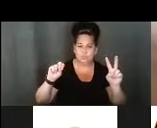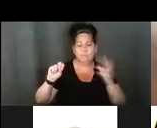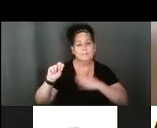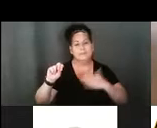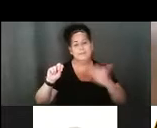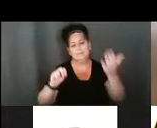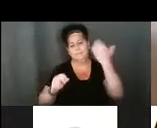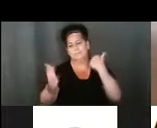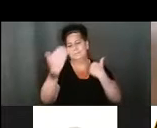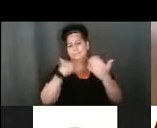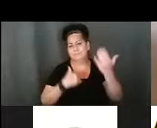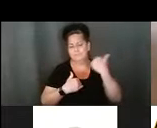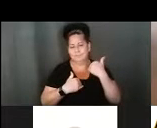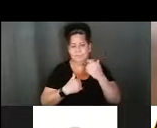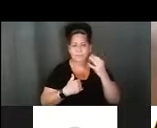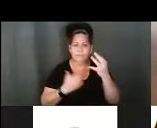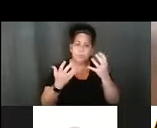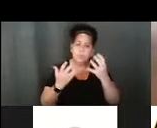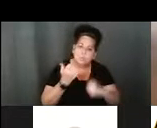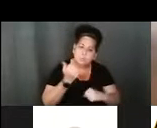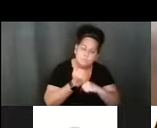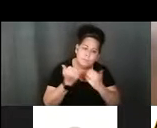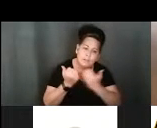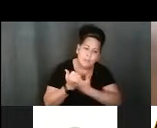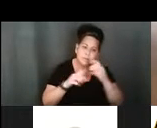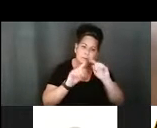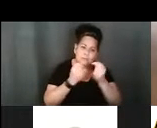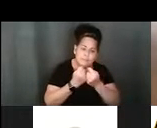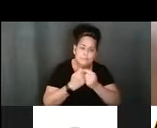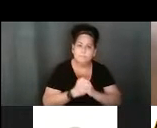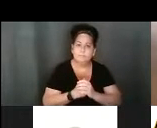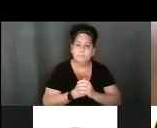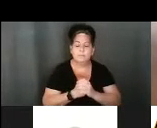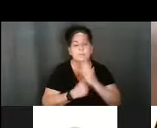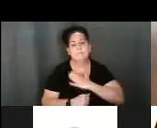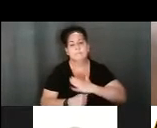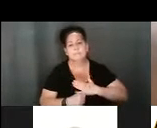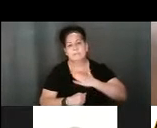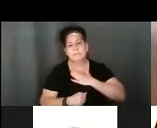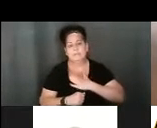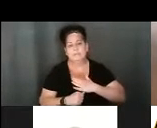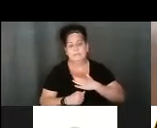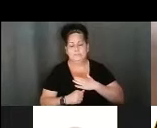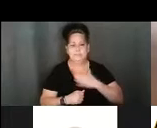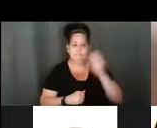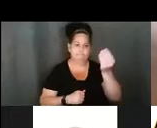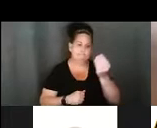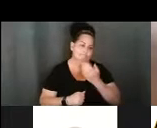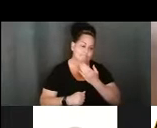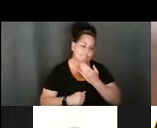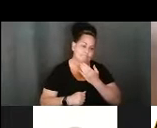to support our team, if you were interested in volunteering, please indicate your